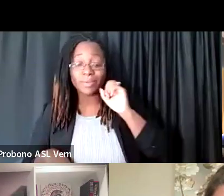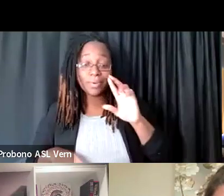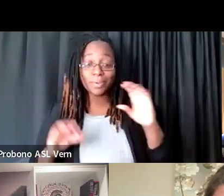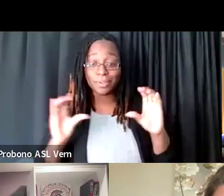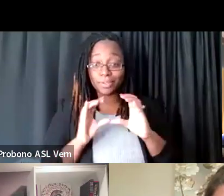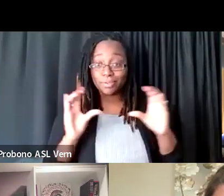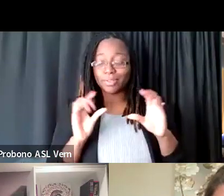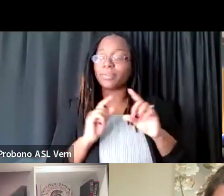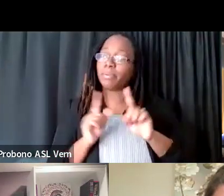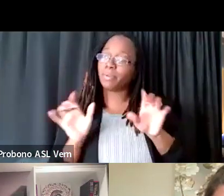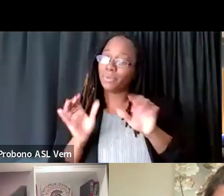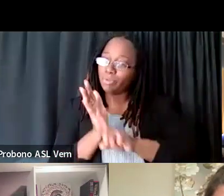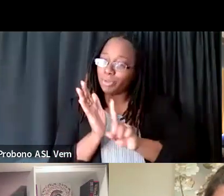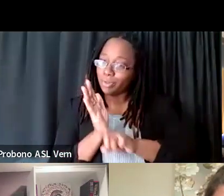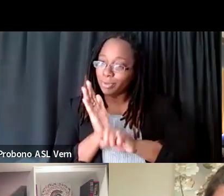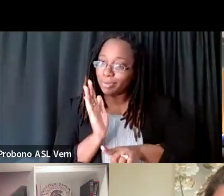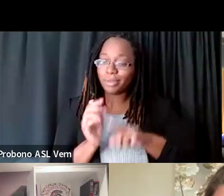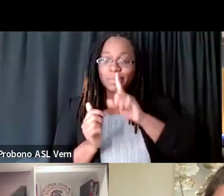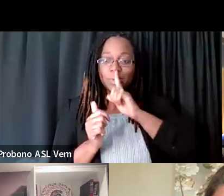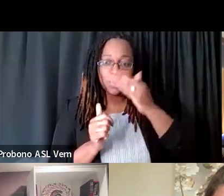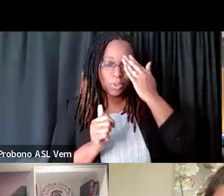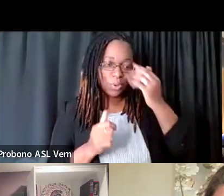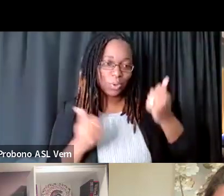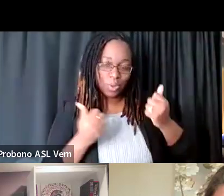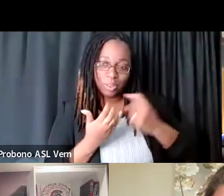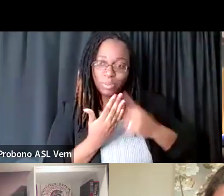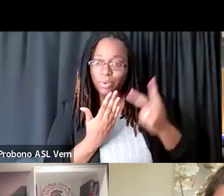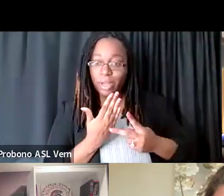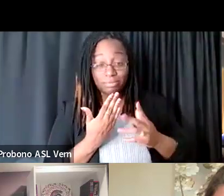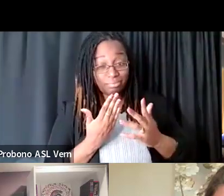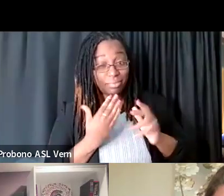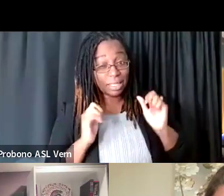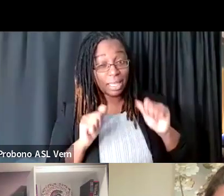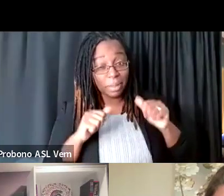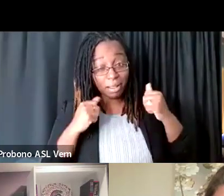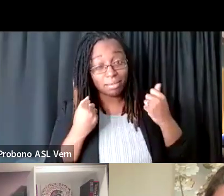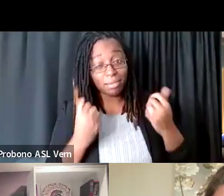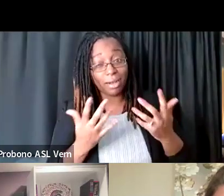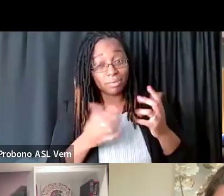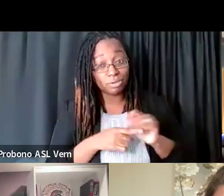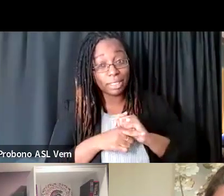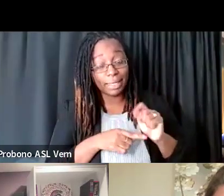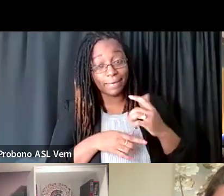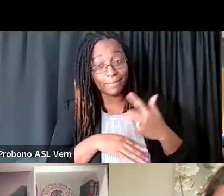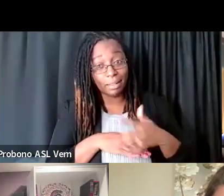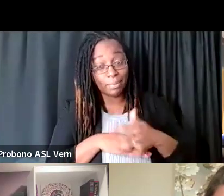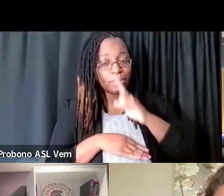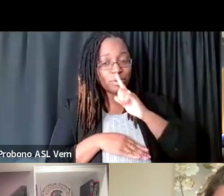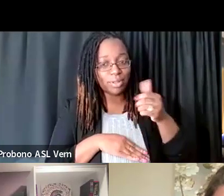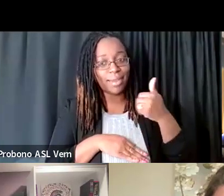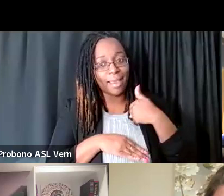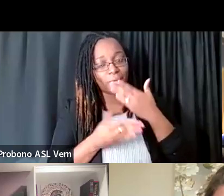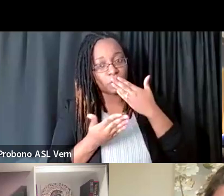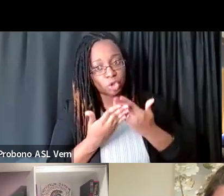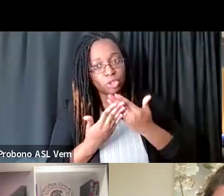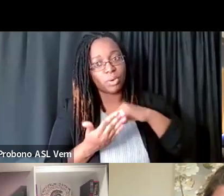research to make sure that you know what the reputable programs are, because there is an abundance of training. Make sure that they have a track record. There's a lot of things that pop up